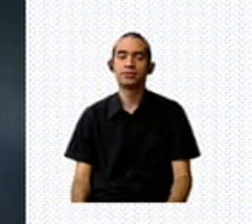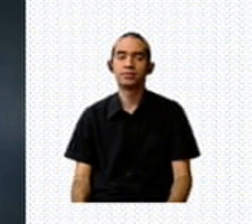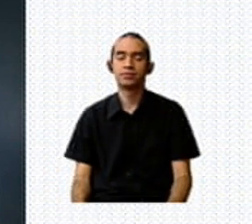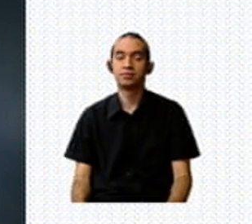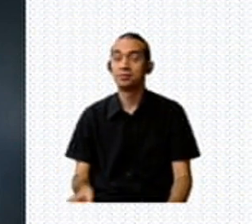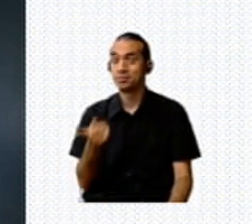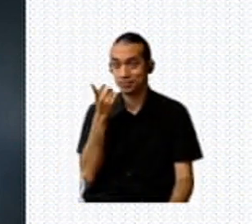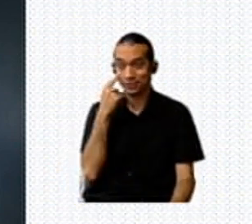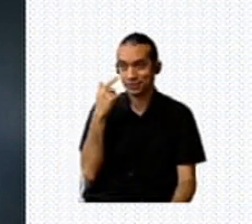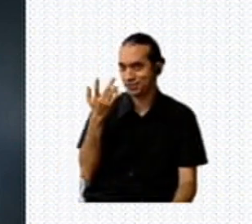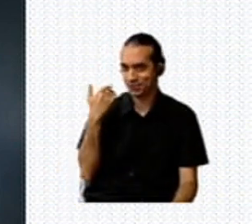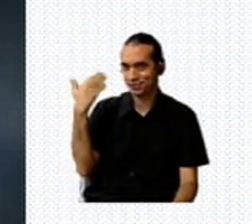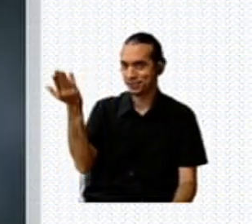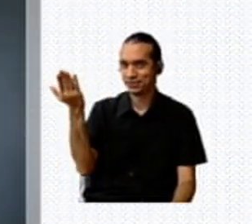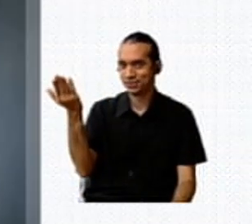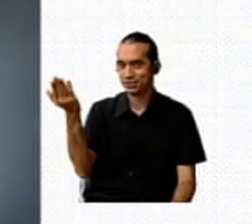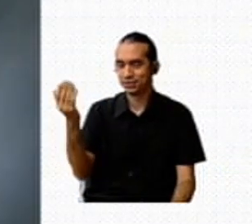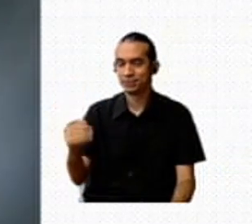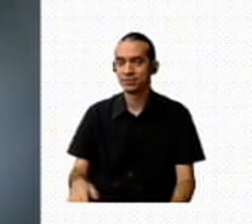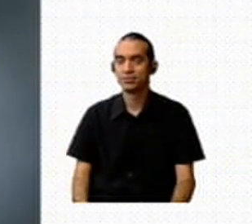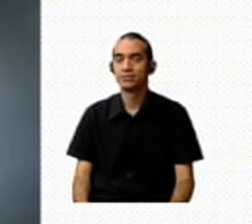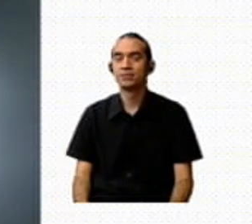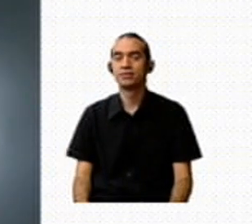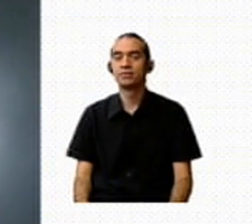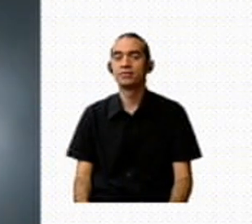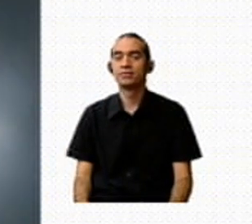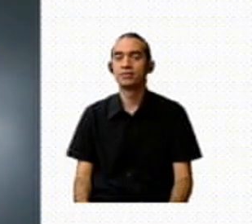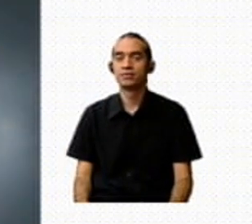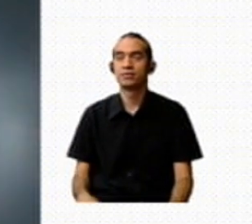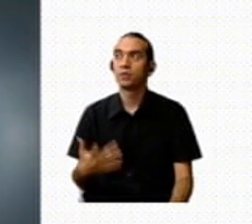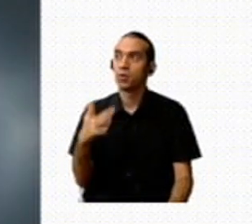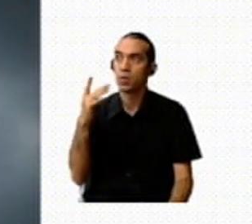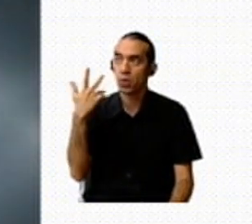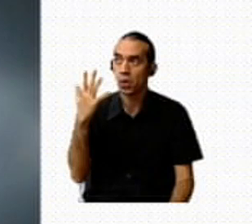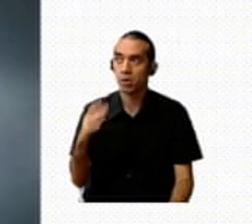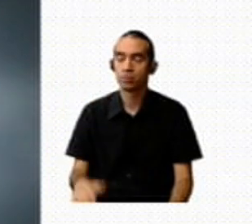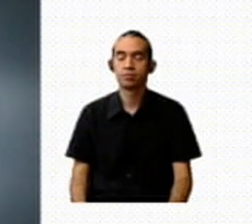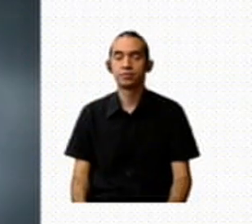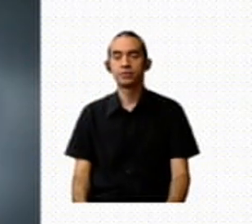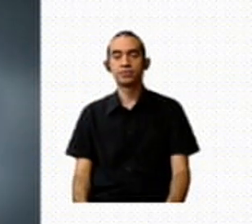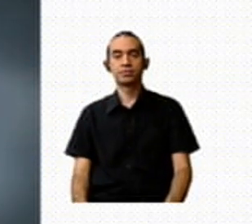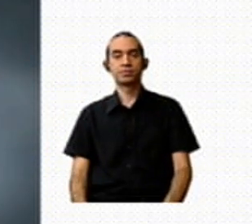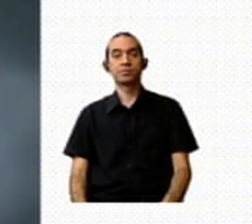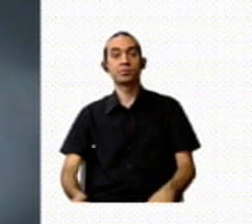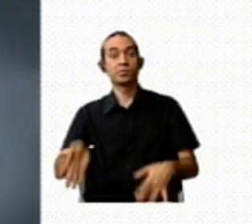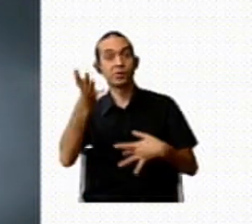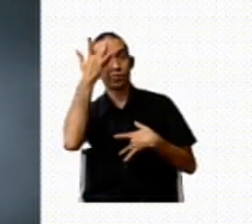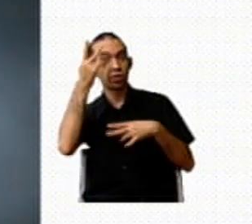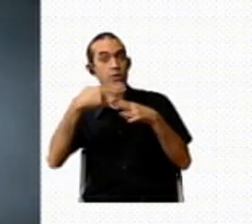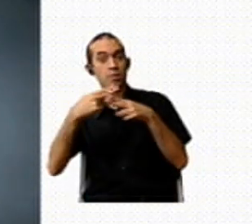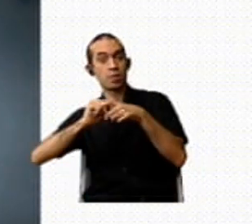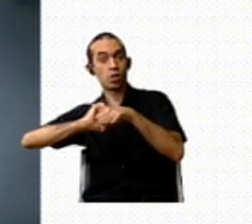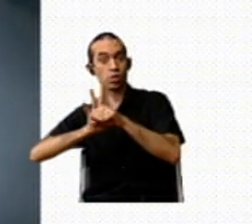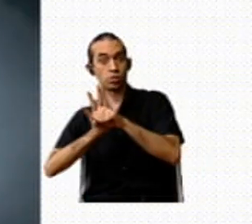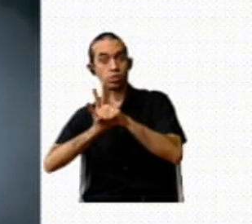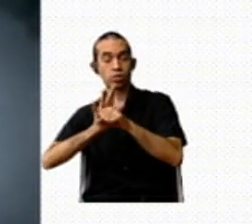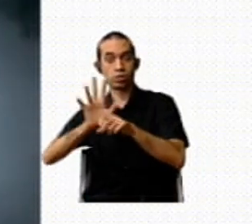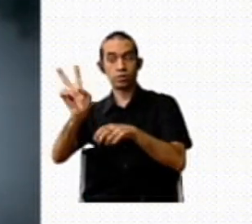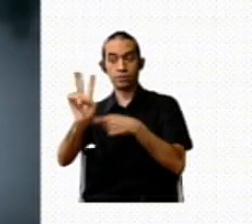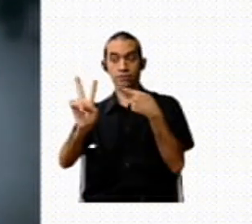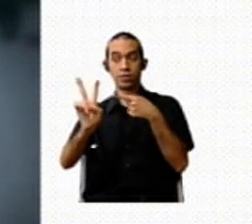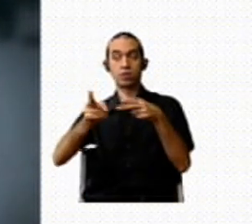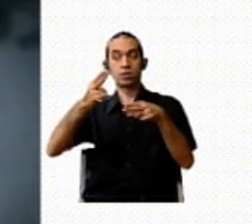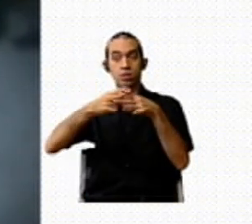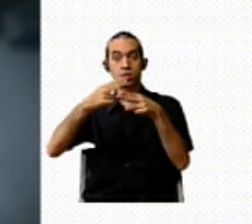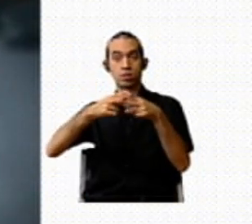Let's take a look, Charlie. We have later oh, named look, it's very COVID-19. tiny. The virus very causing tiny. this disease is known as